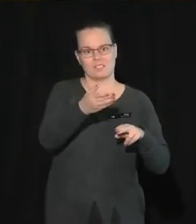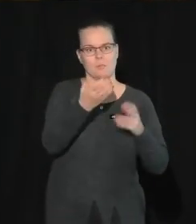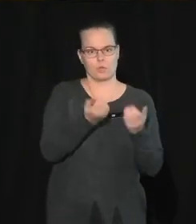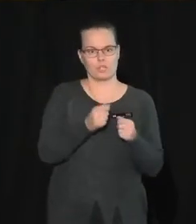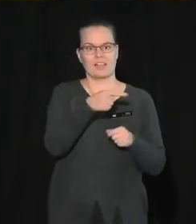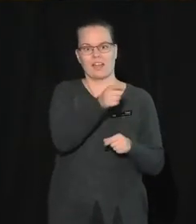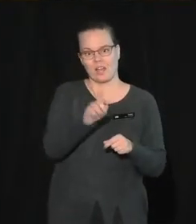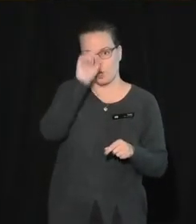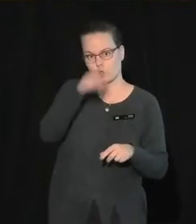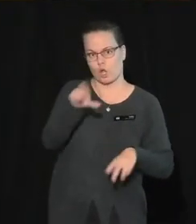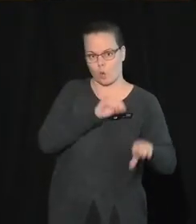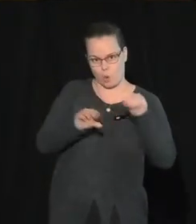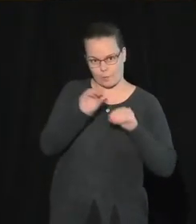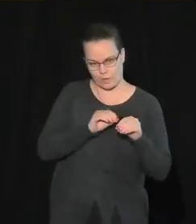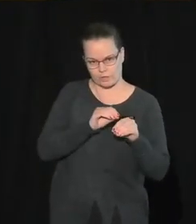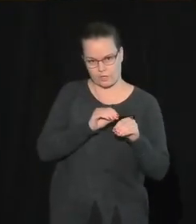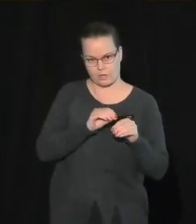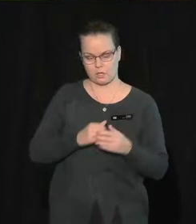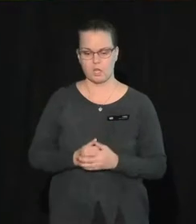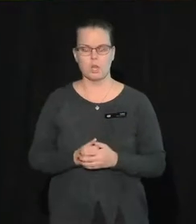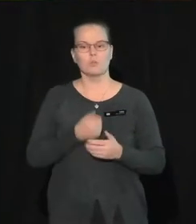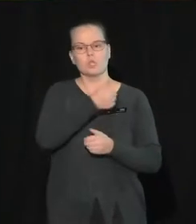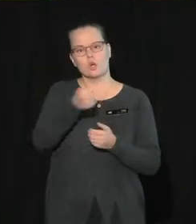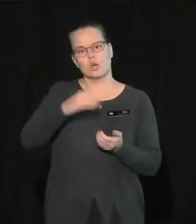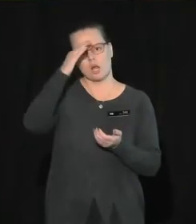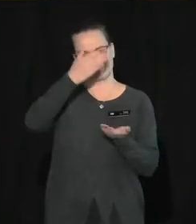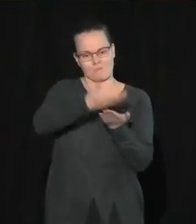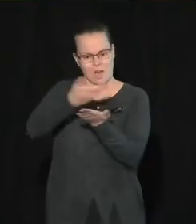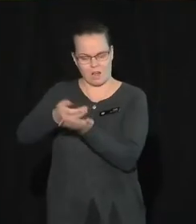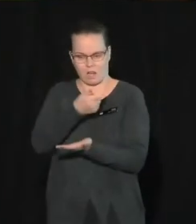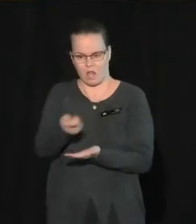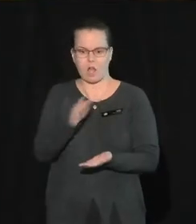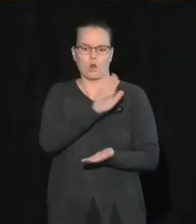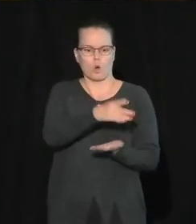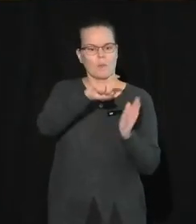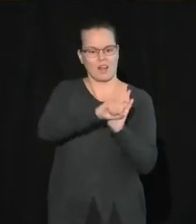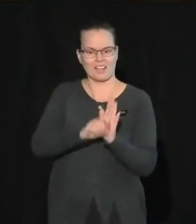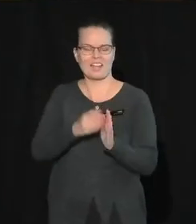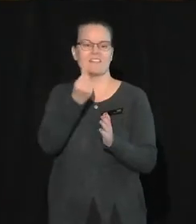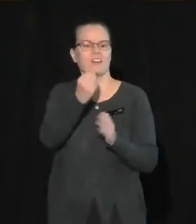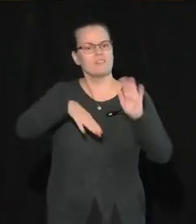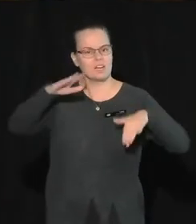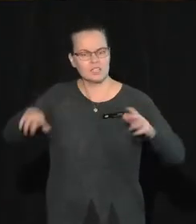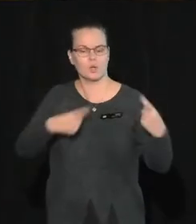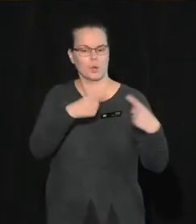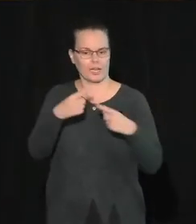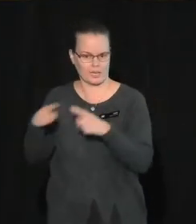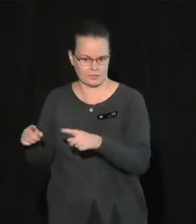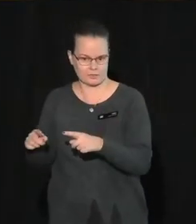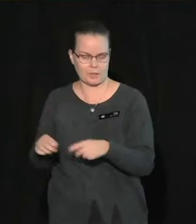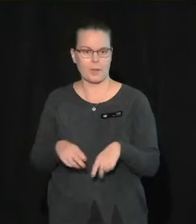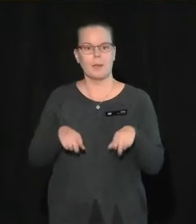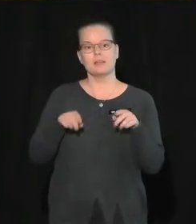different material scope of the various national legislations. Almost all have, all member states